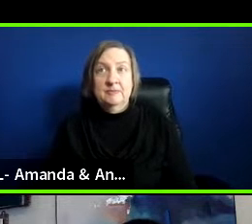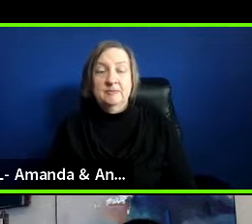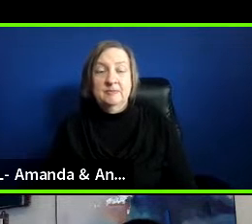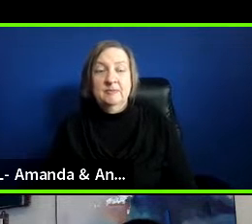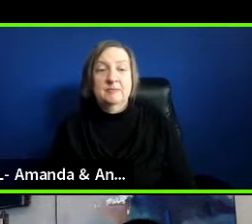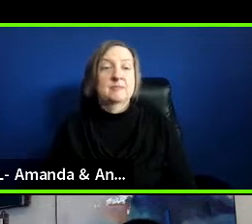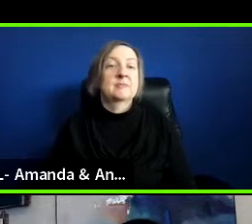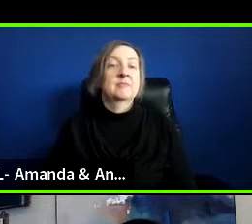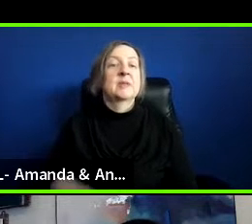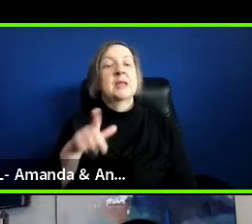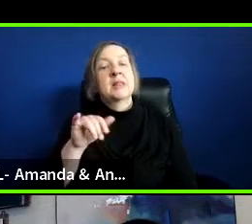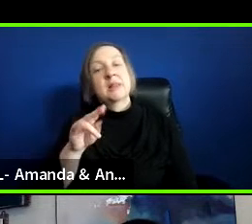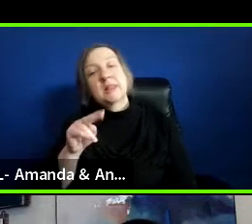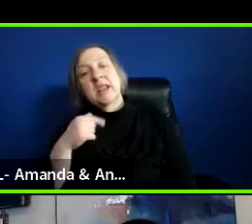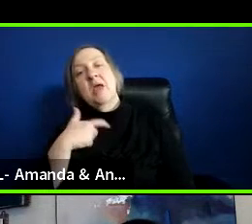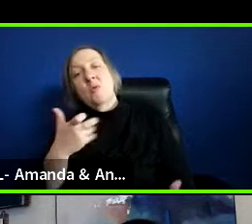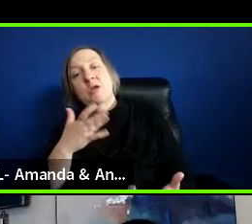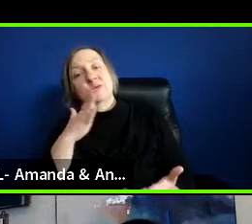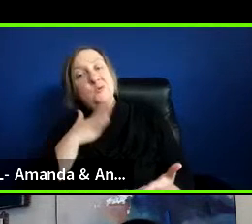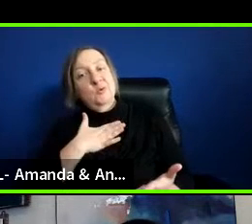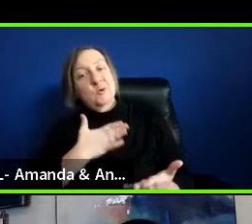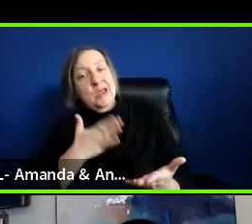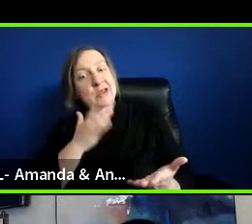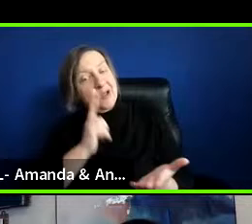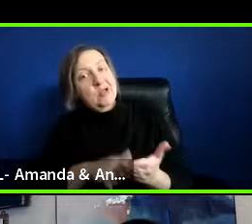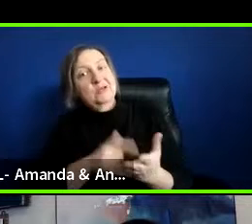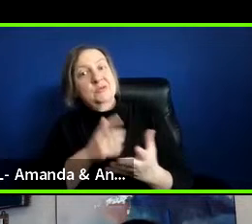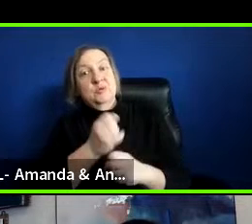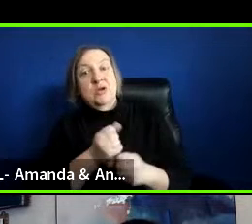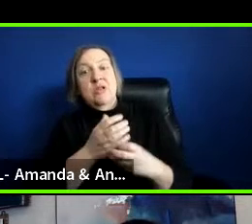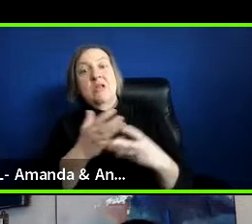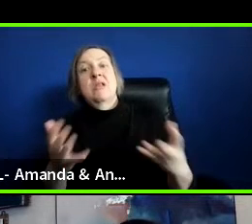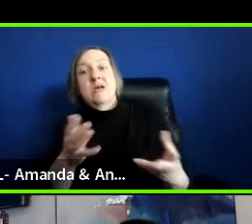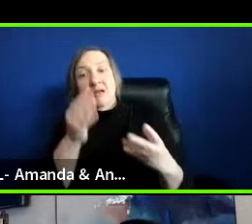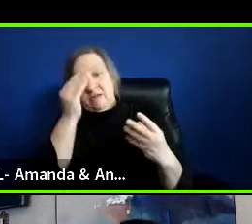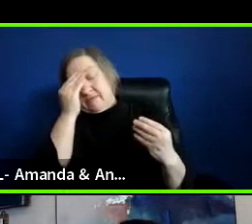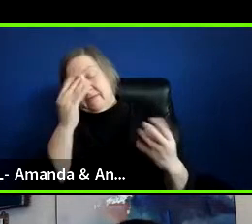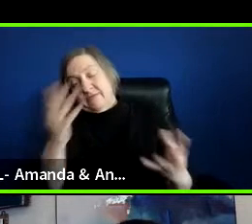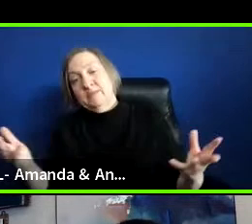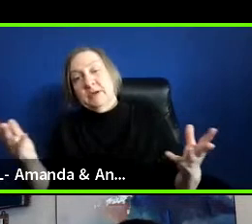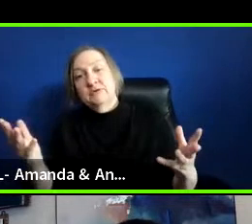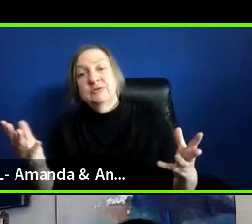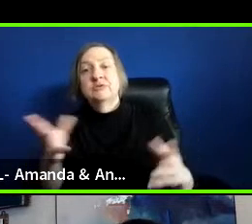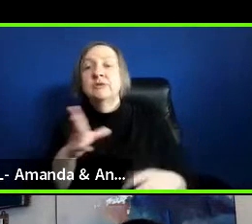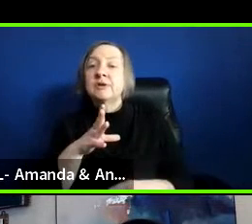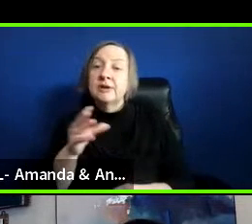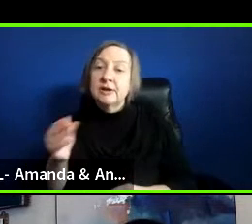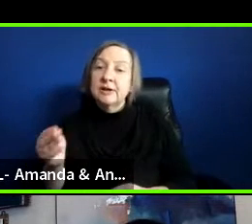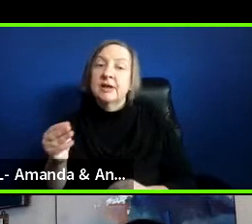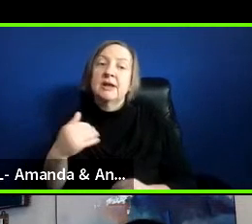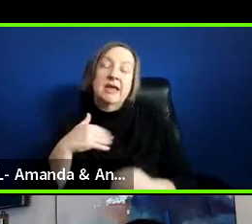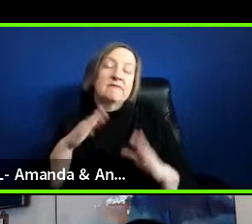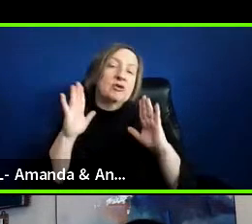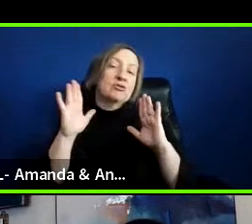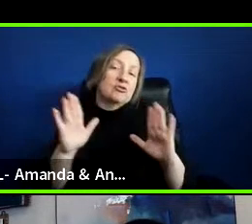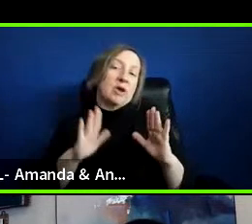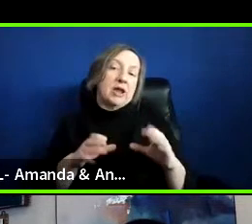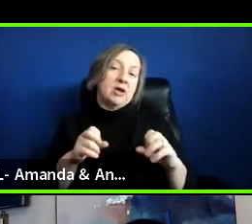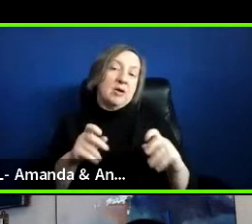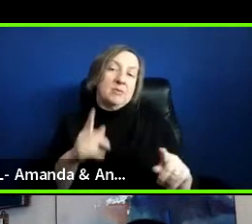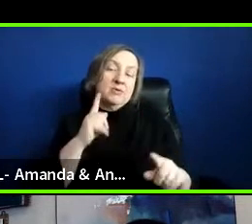Well, I just want to acknowledge that we got an awful lot of information and had great opportunity